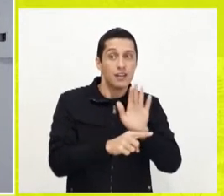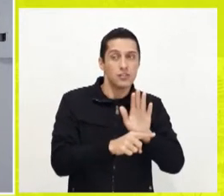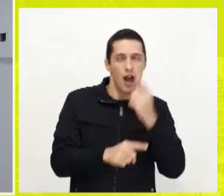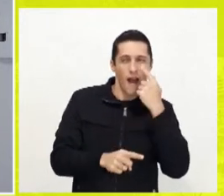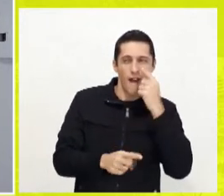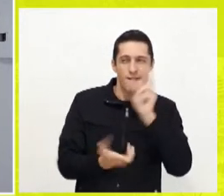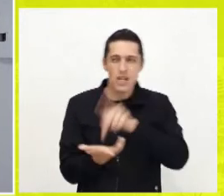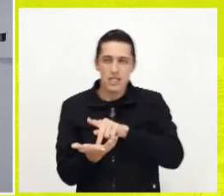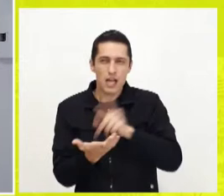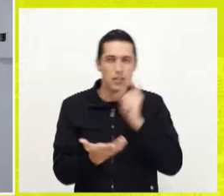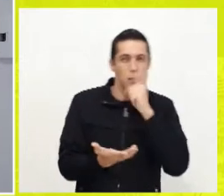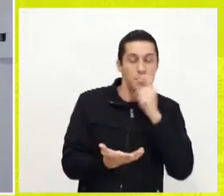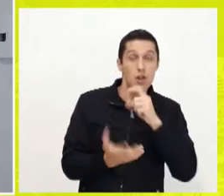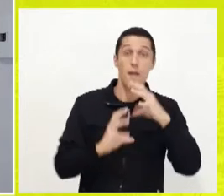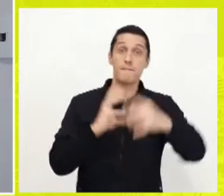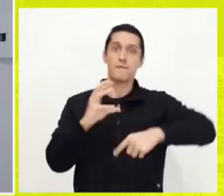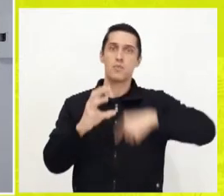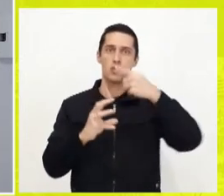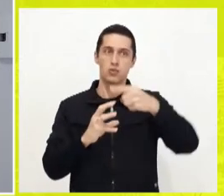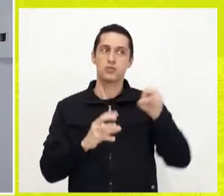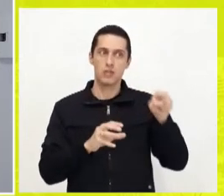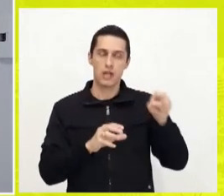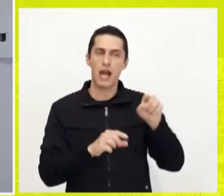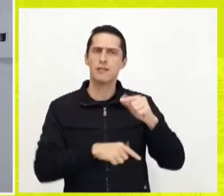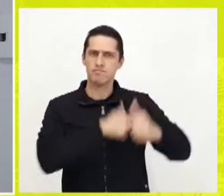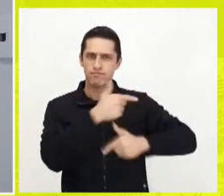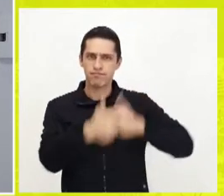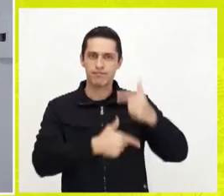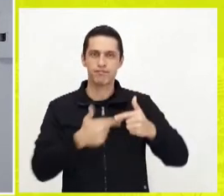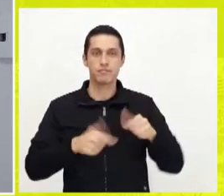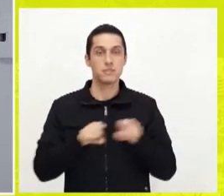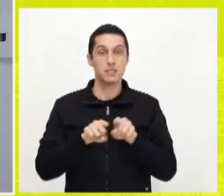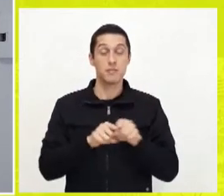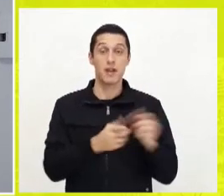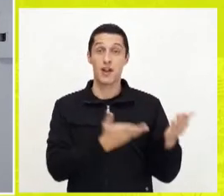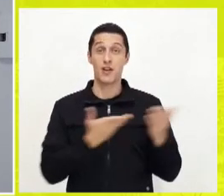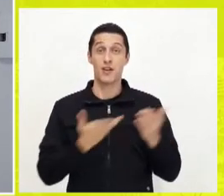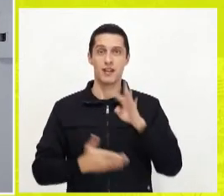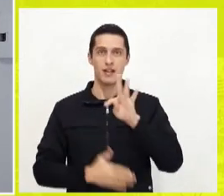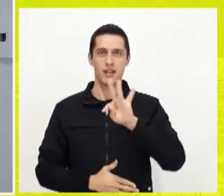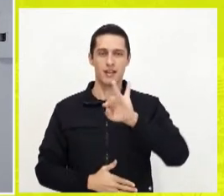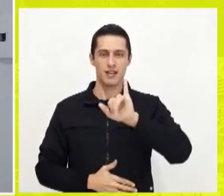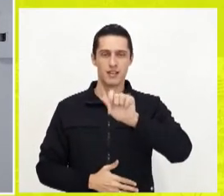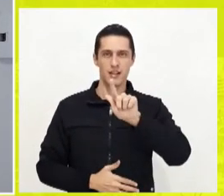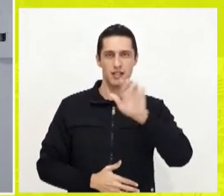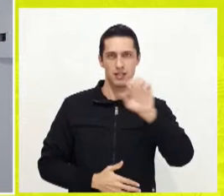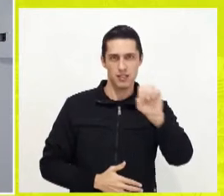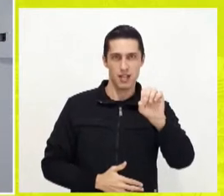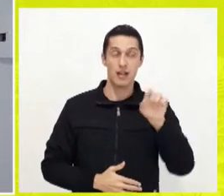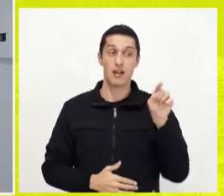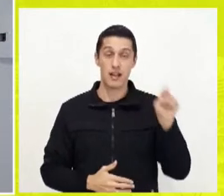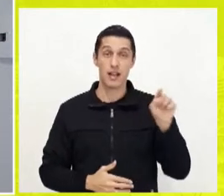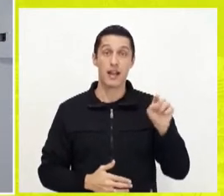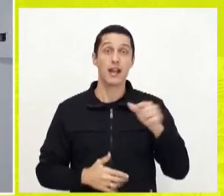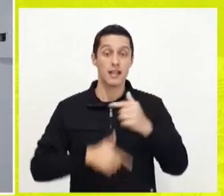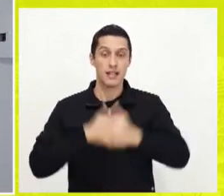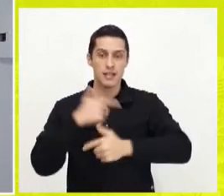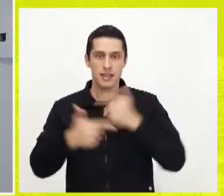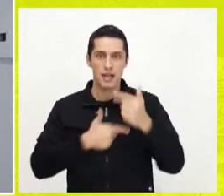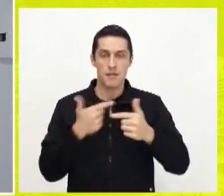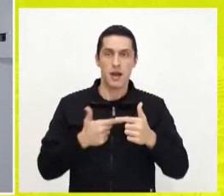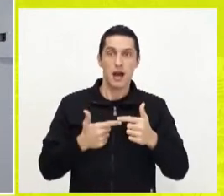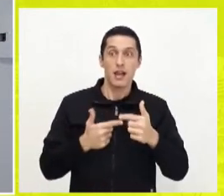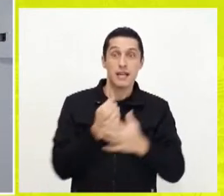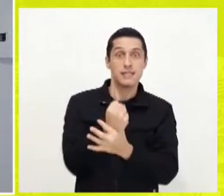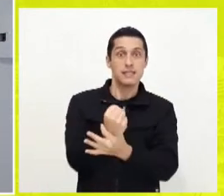project in the world also chiago hondong who's here who is part of the cyber security committee and